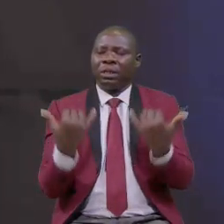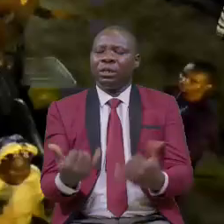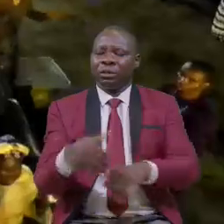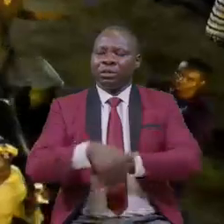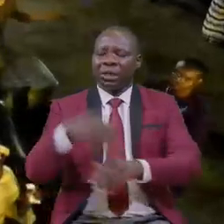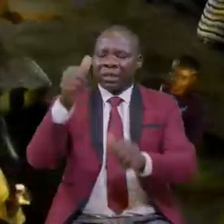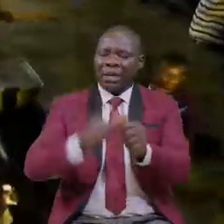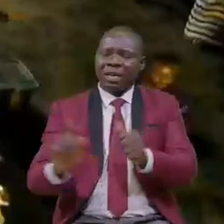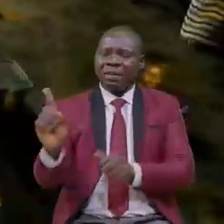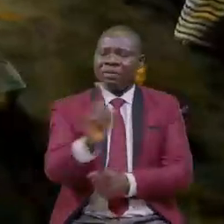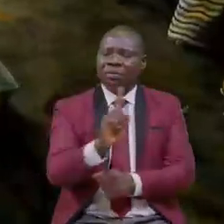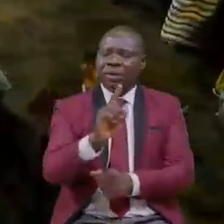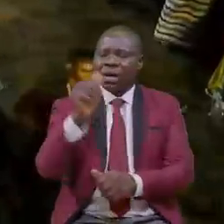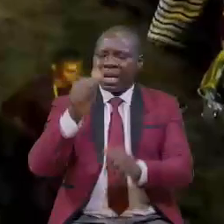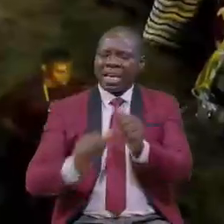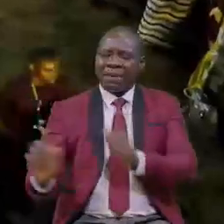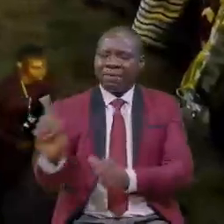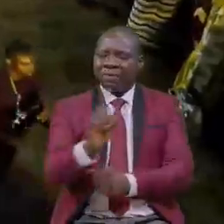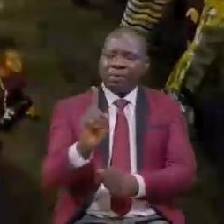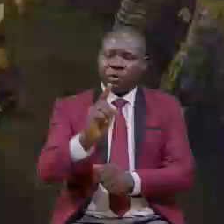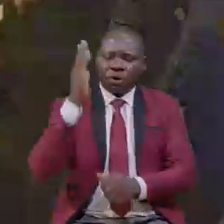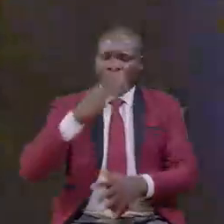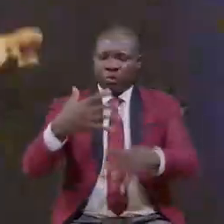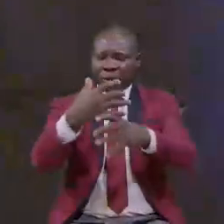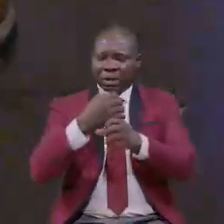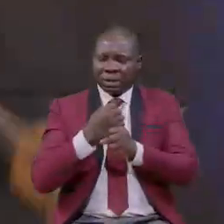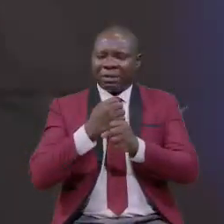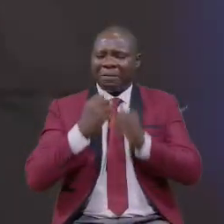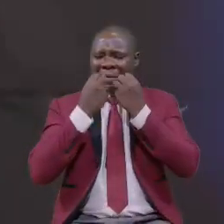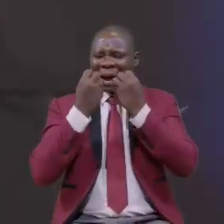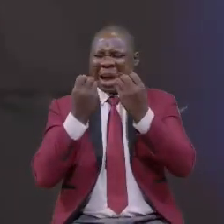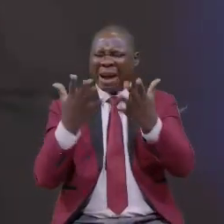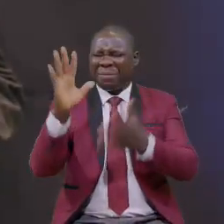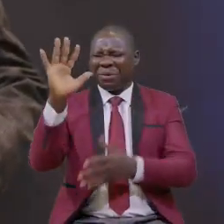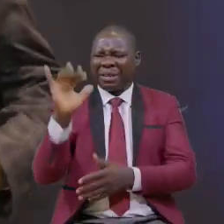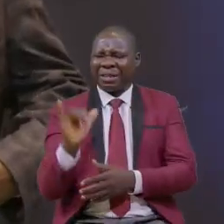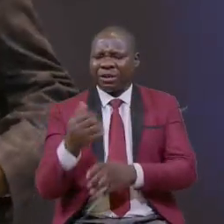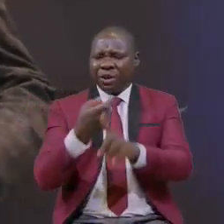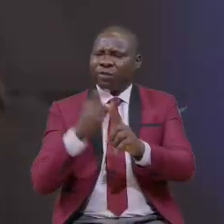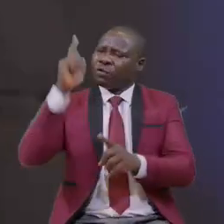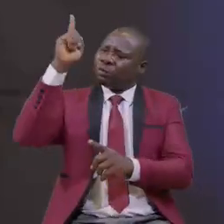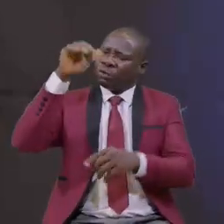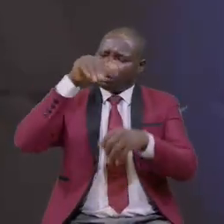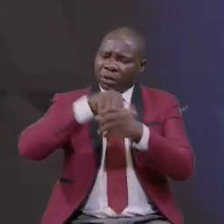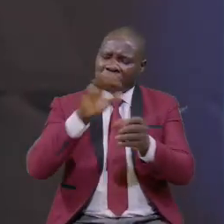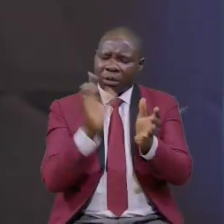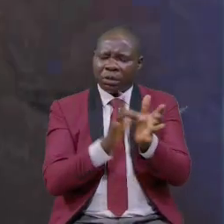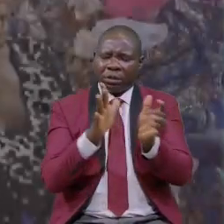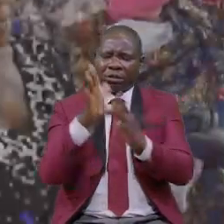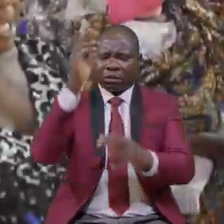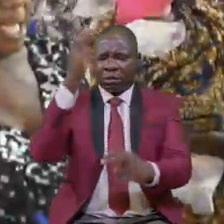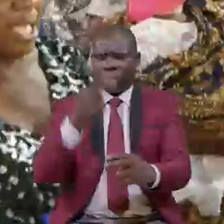everyone, everyone will receive abundance from you in Jesus'